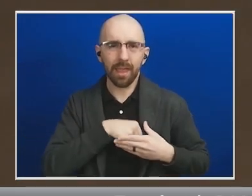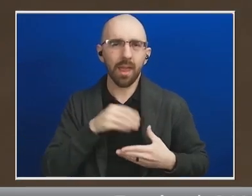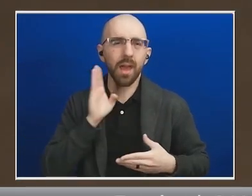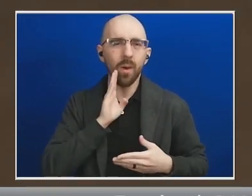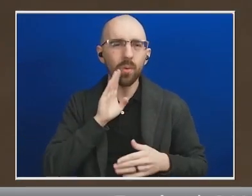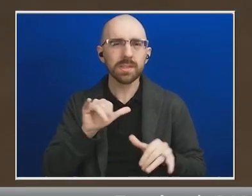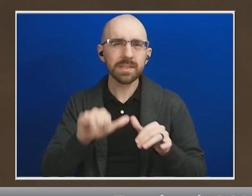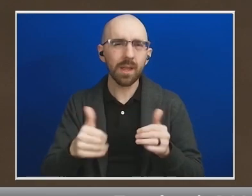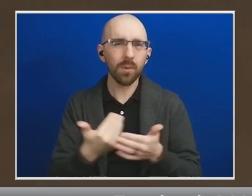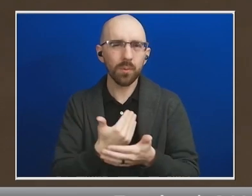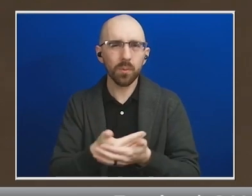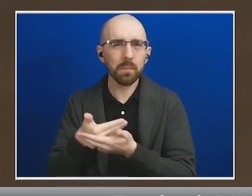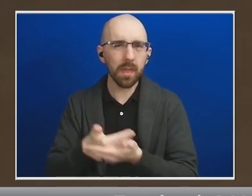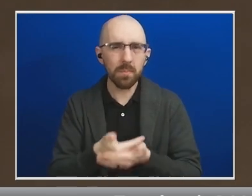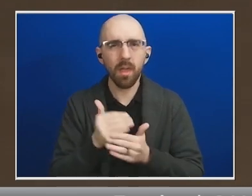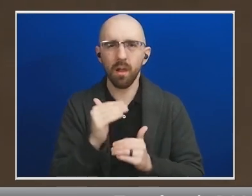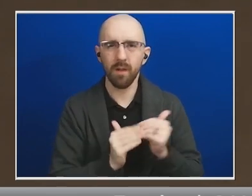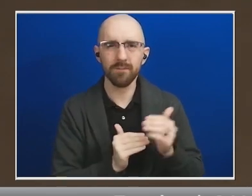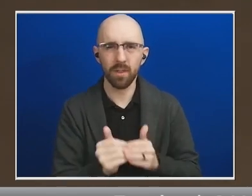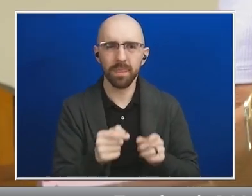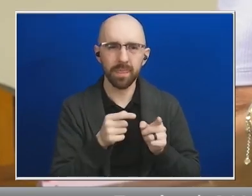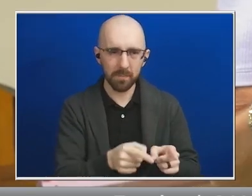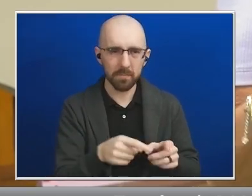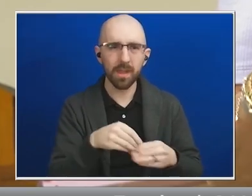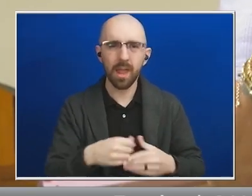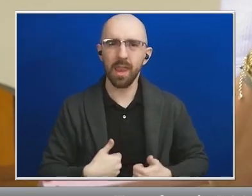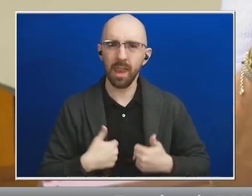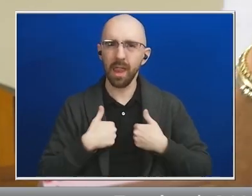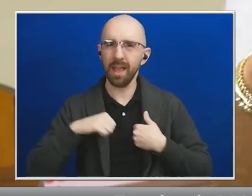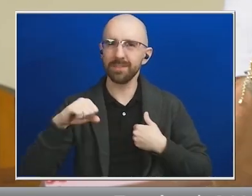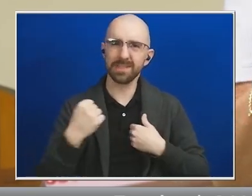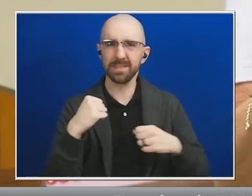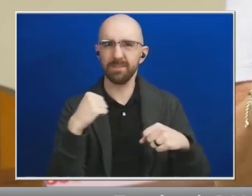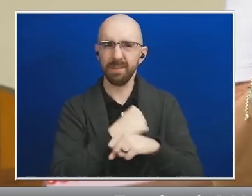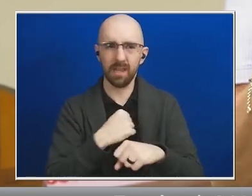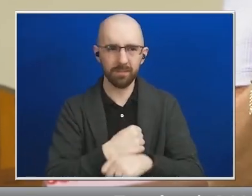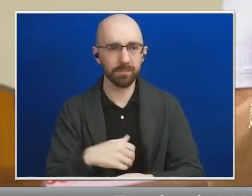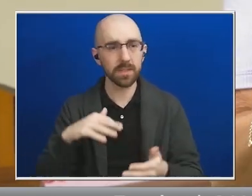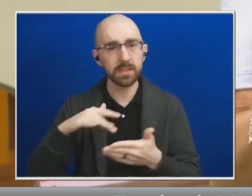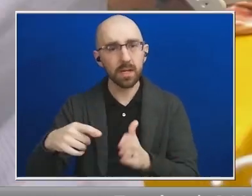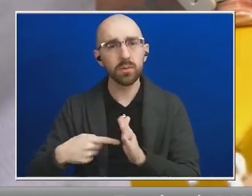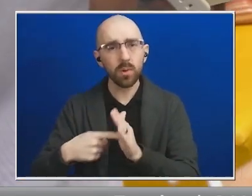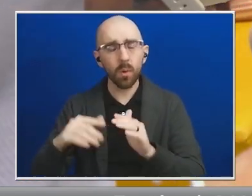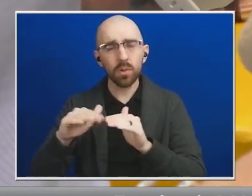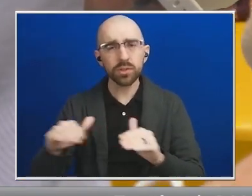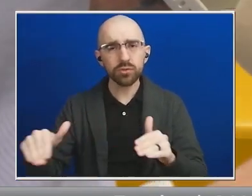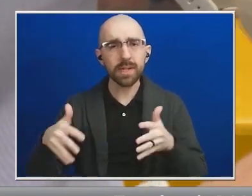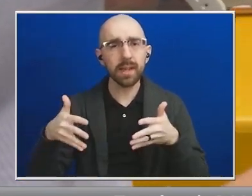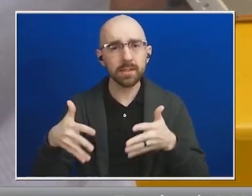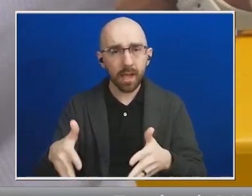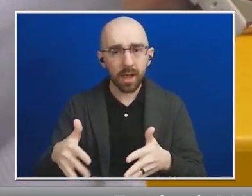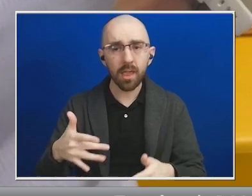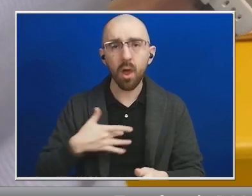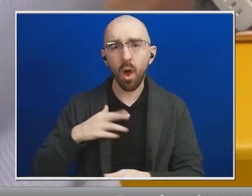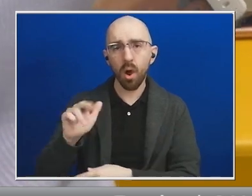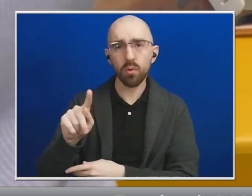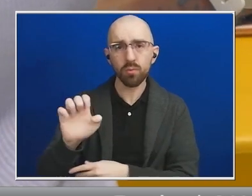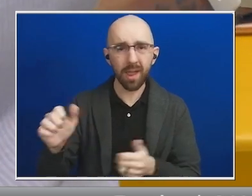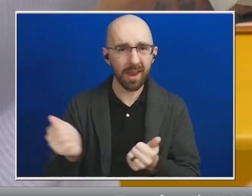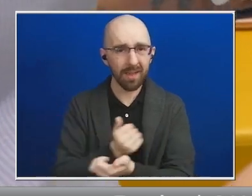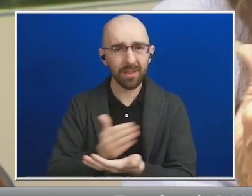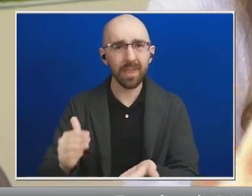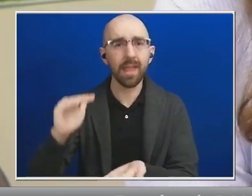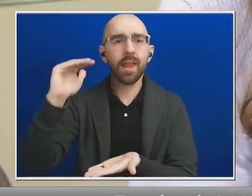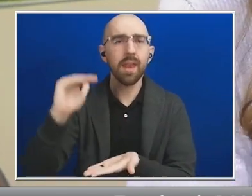comfort them in life's fight. Our studies showed that the children's anxiety, their heart rate, everything came down so that